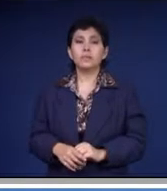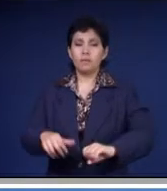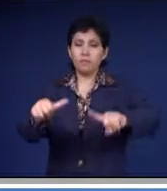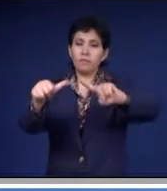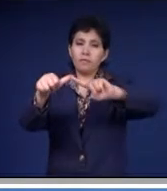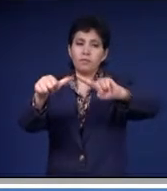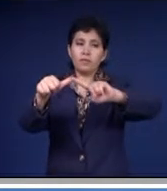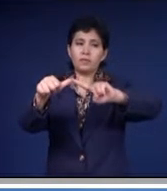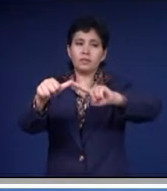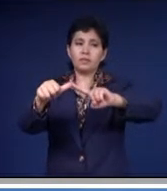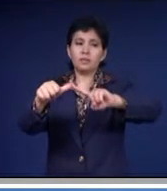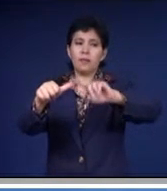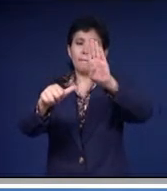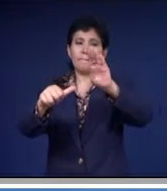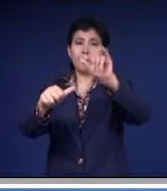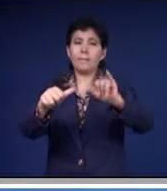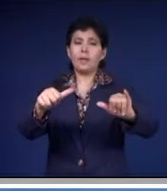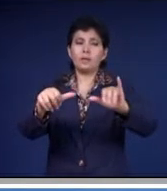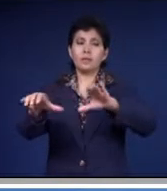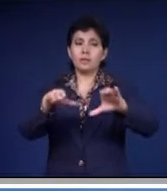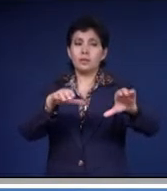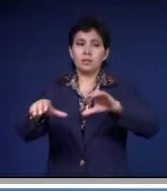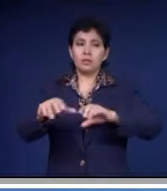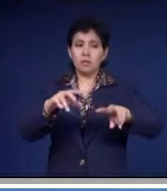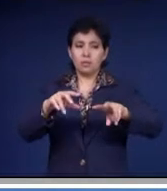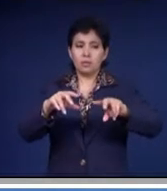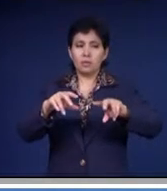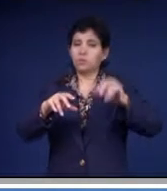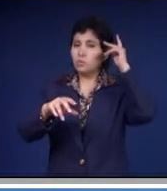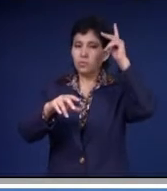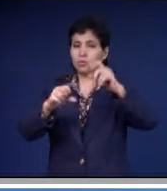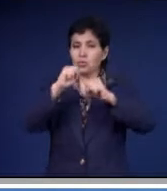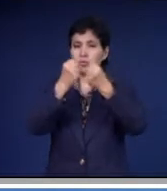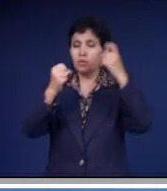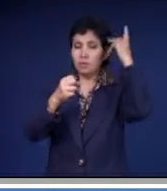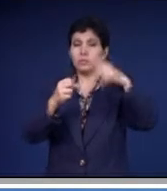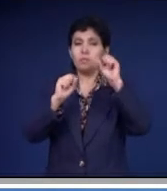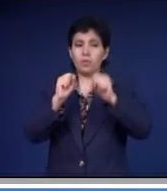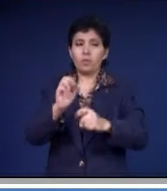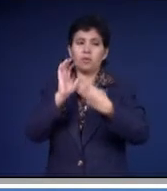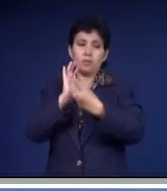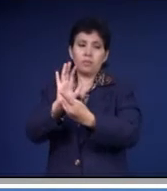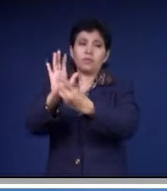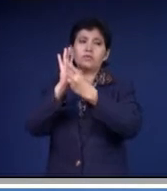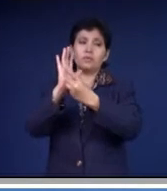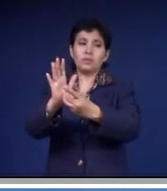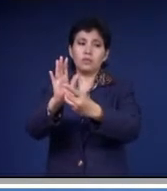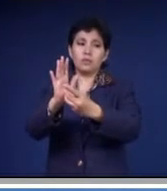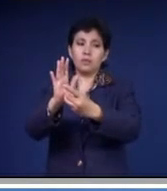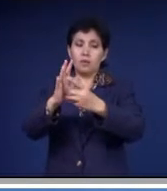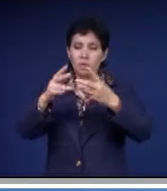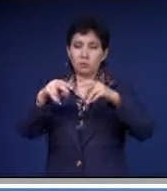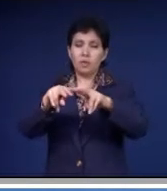The first one. By conducting a correlation study, social psychologists can demonstrate cause and effect